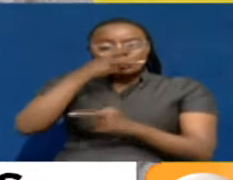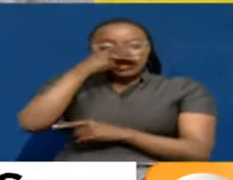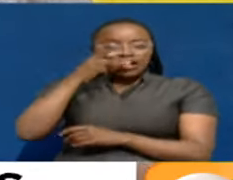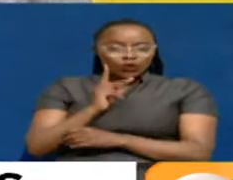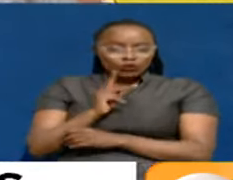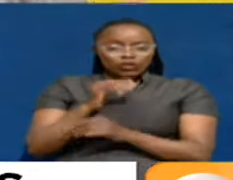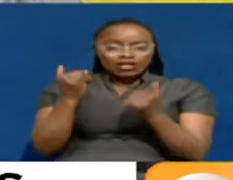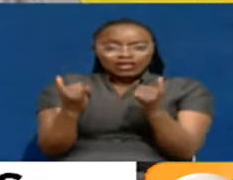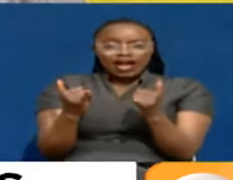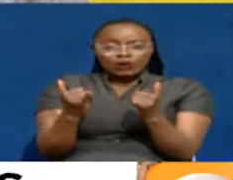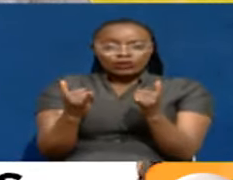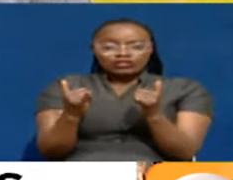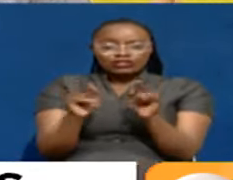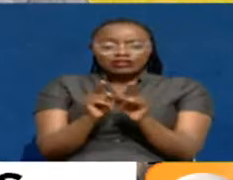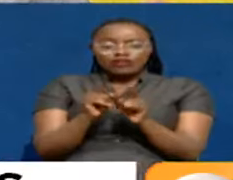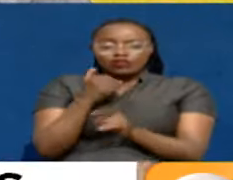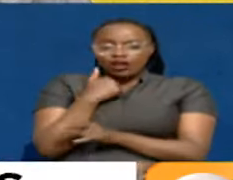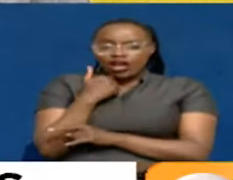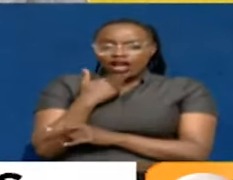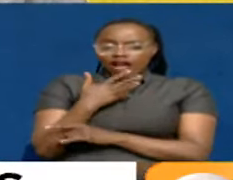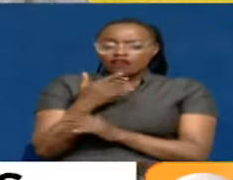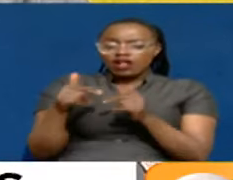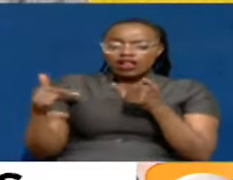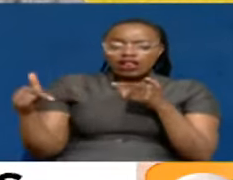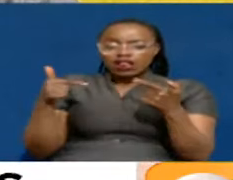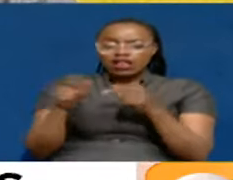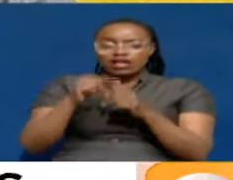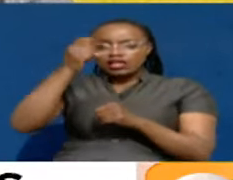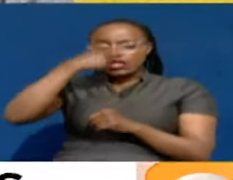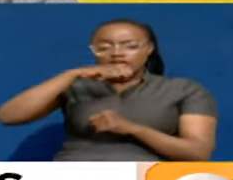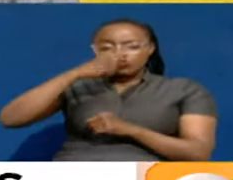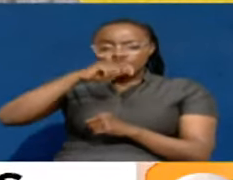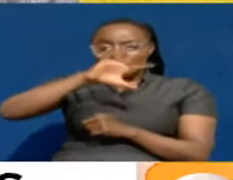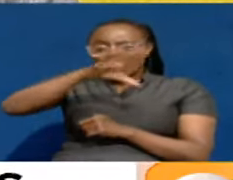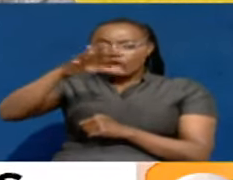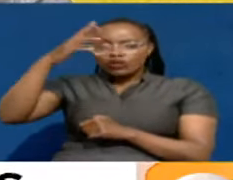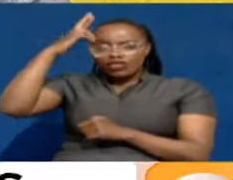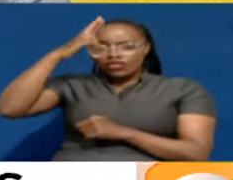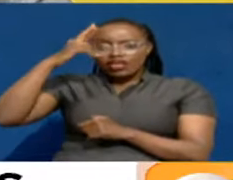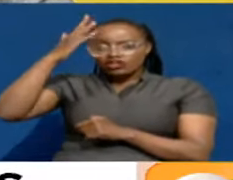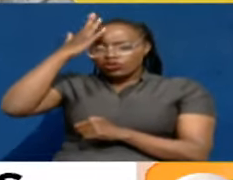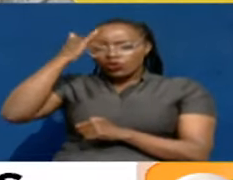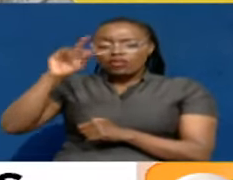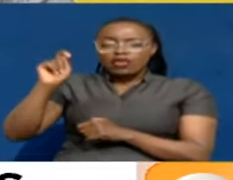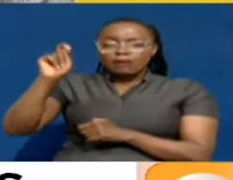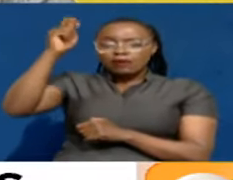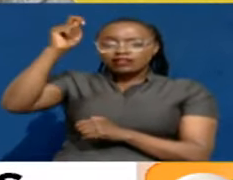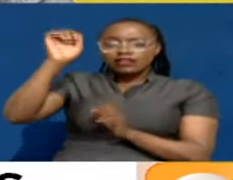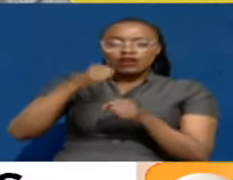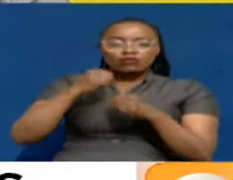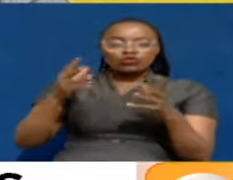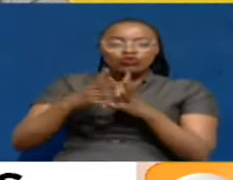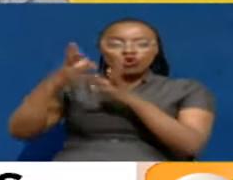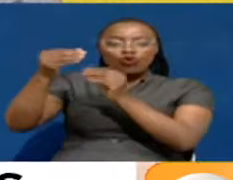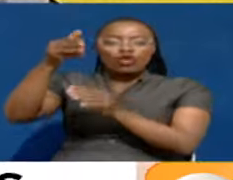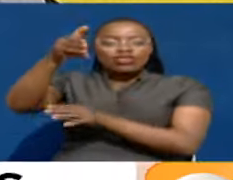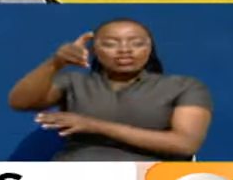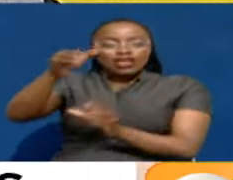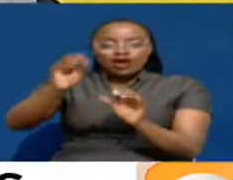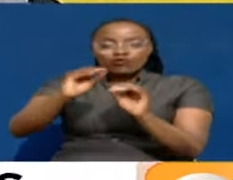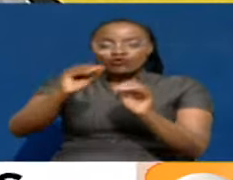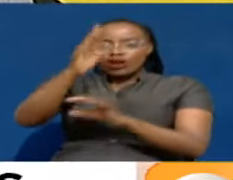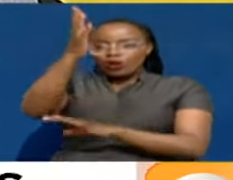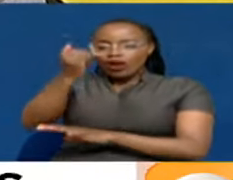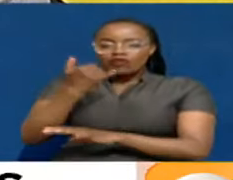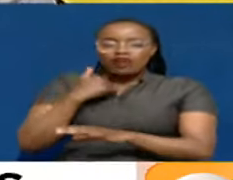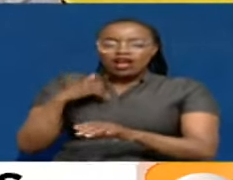Musyoka. Right now, there is a tussle in Kitui County, which is why the president may not be going there just yet,